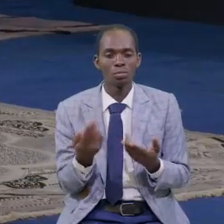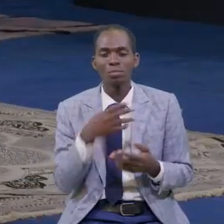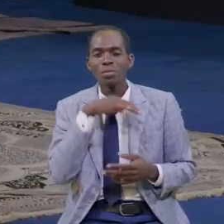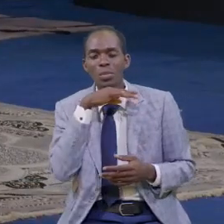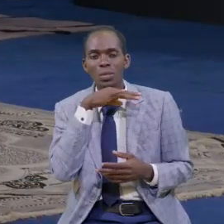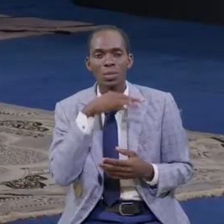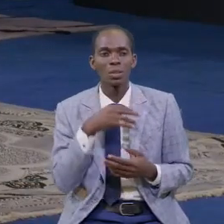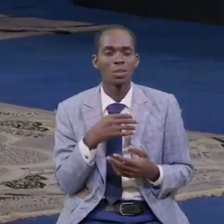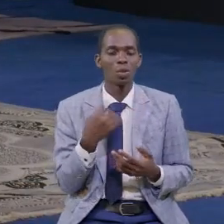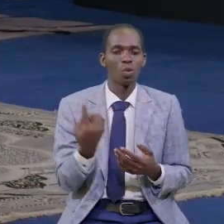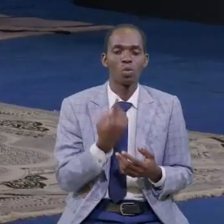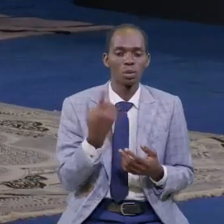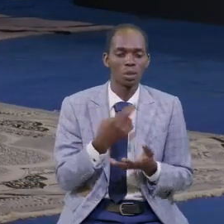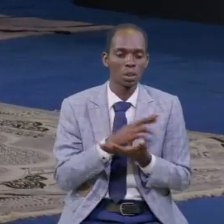Sunday,